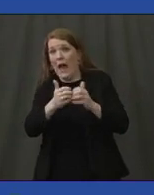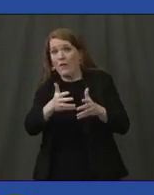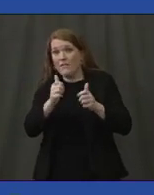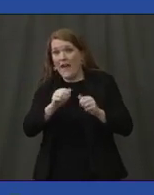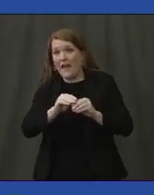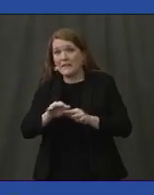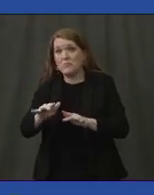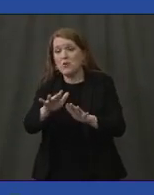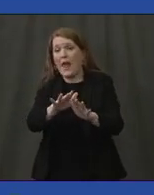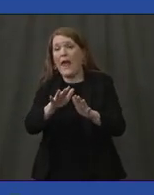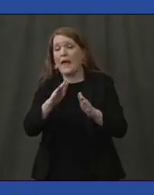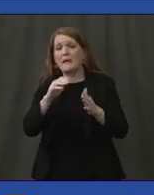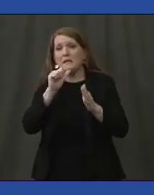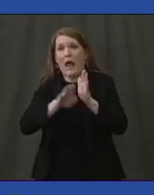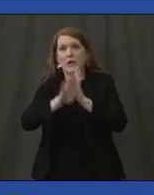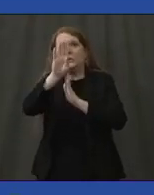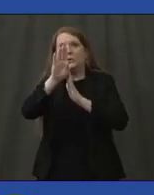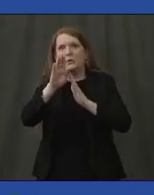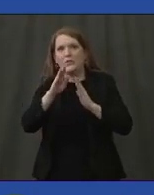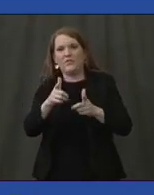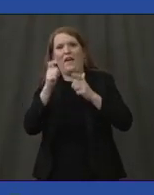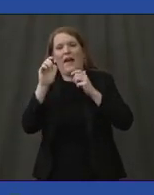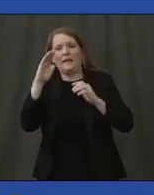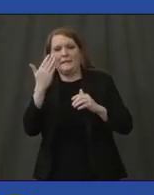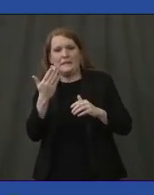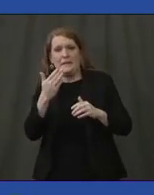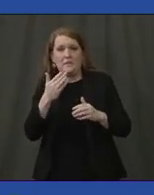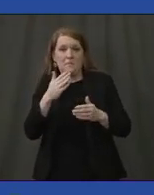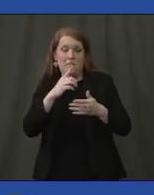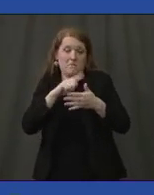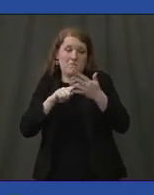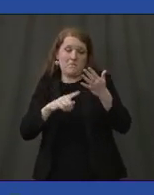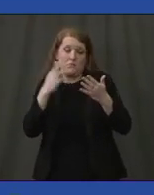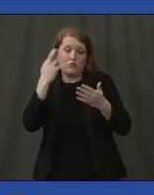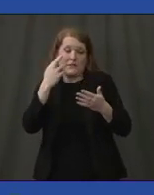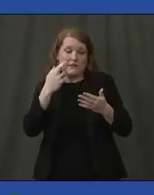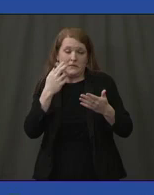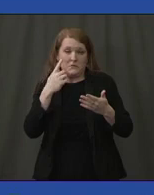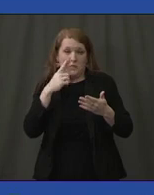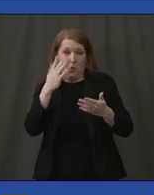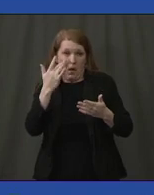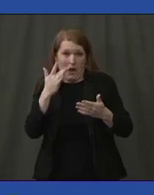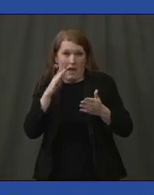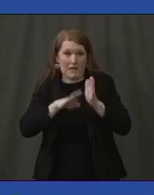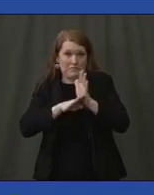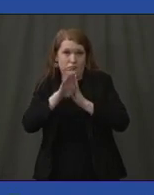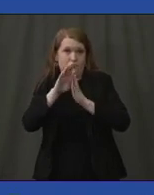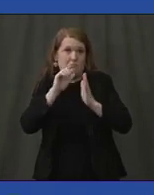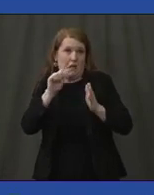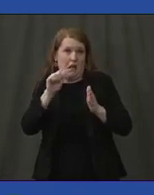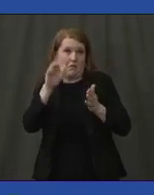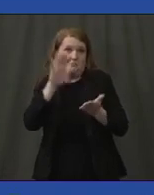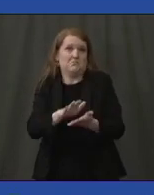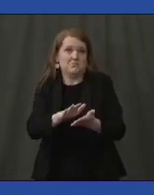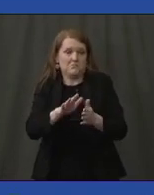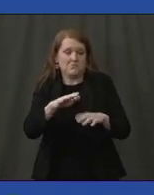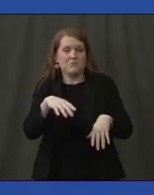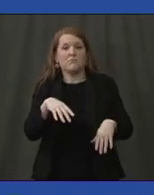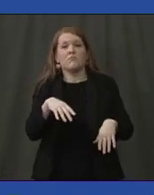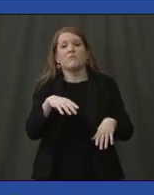be a variety of reasons for that, one of which is social distancing, another which may be we may be just a little less dense